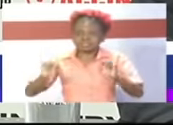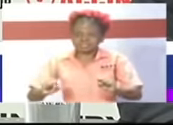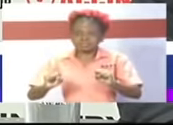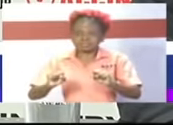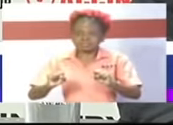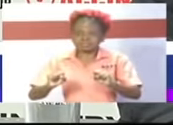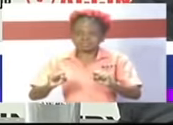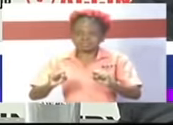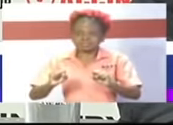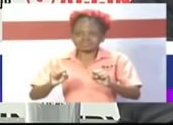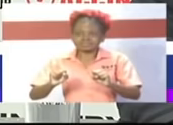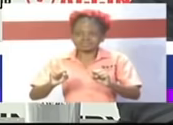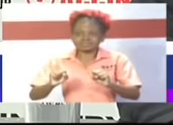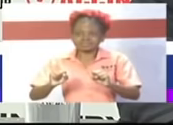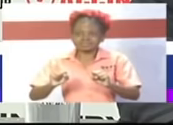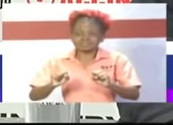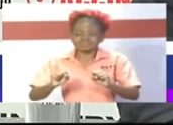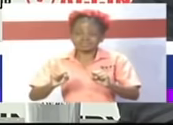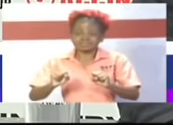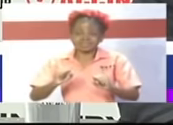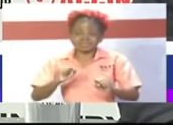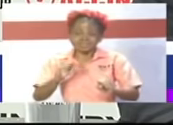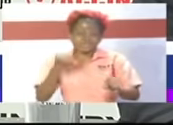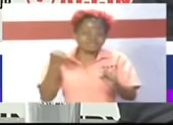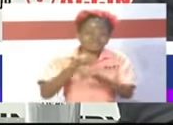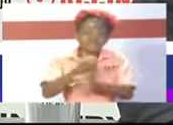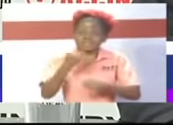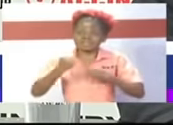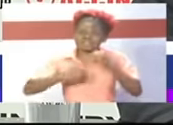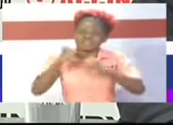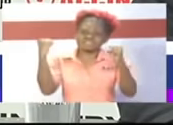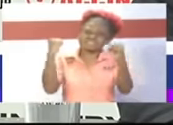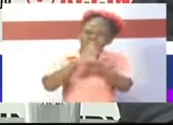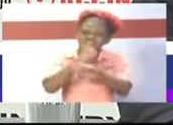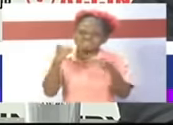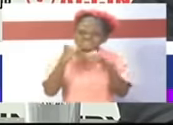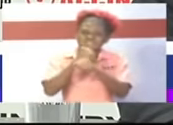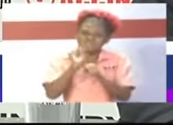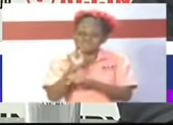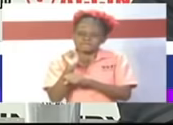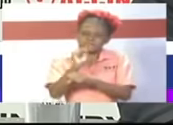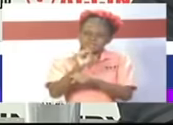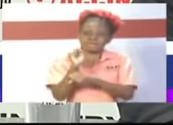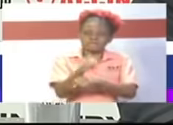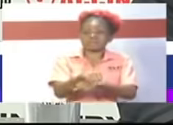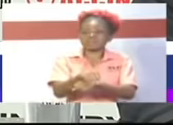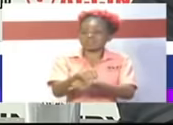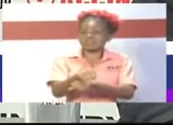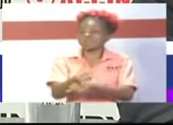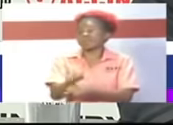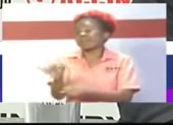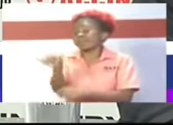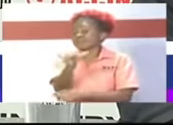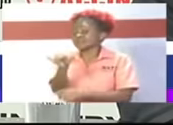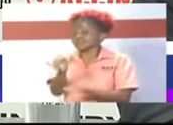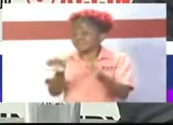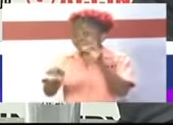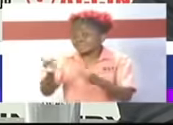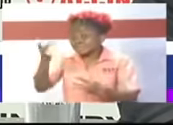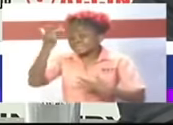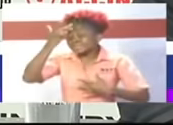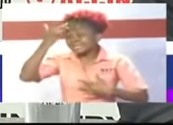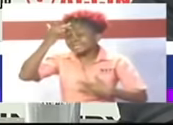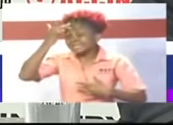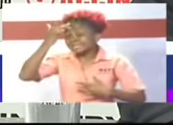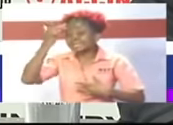ability of your immune system to respond and the ability of your body in general to recover from illness also is affected by additional